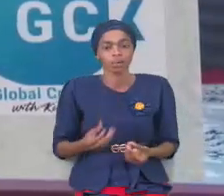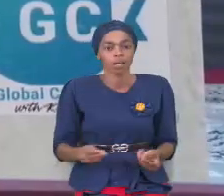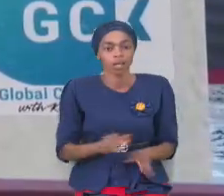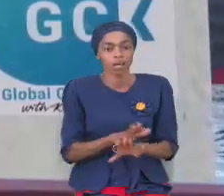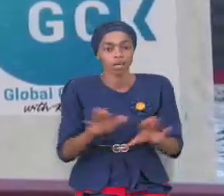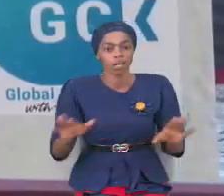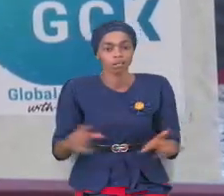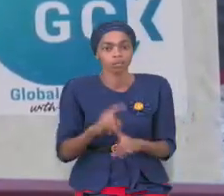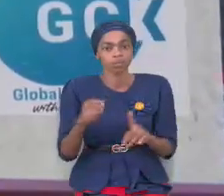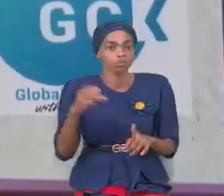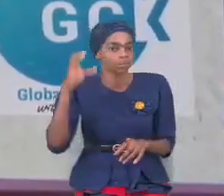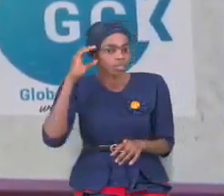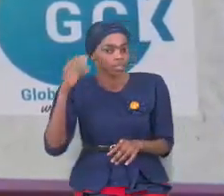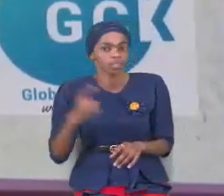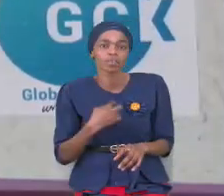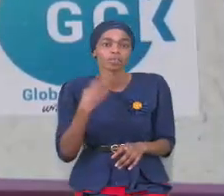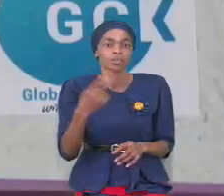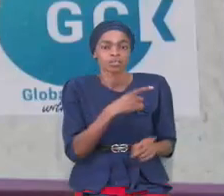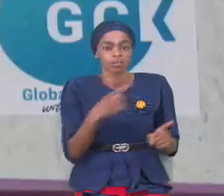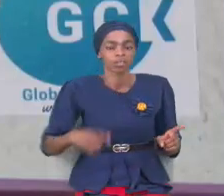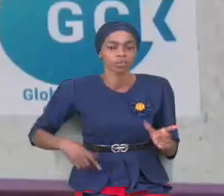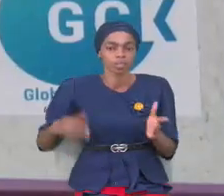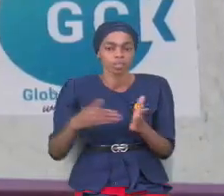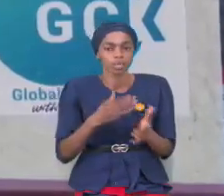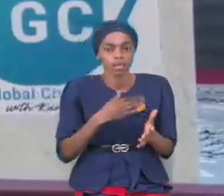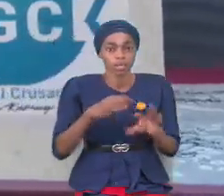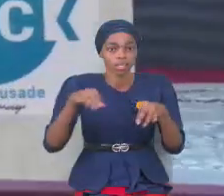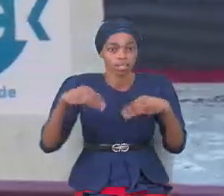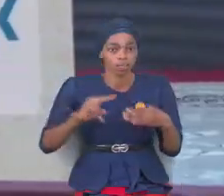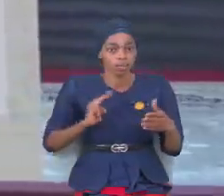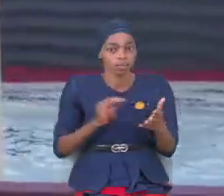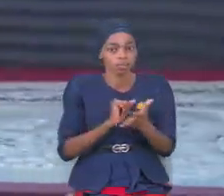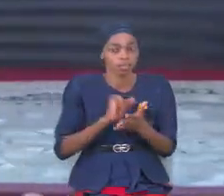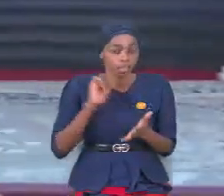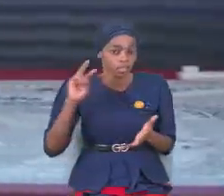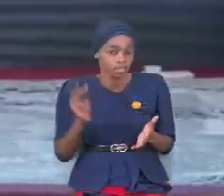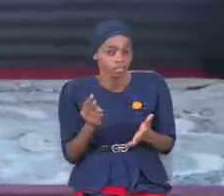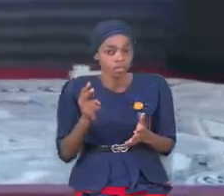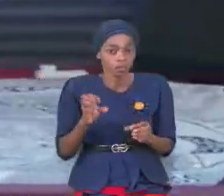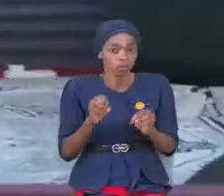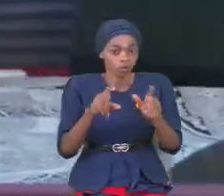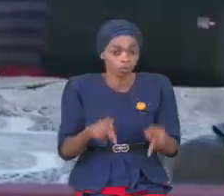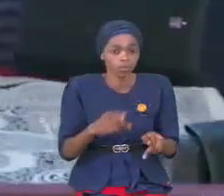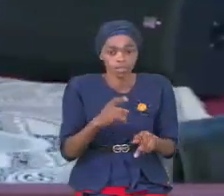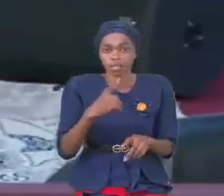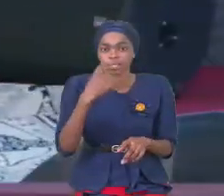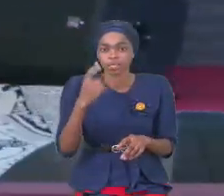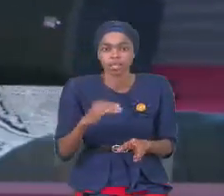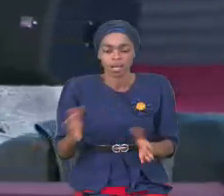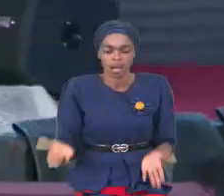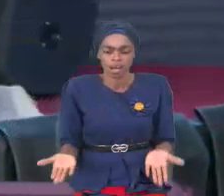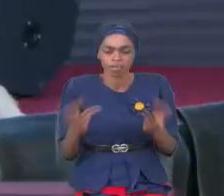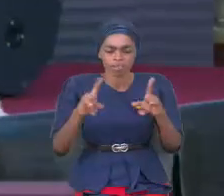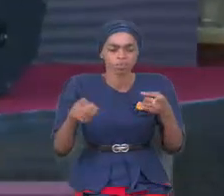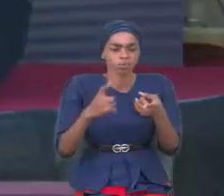gives us that second chance, and he says, arise, go to Nineveh, that great city, and we're not returning to folly, we're not doing